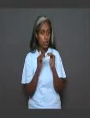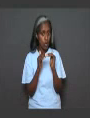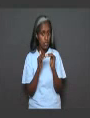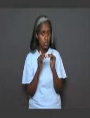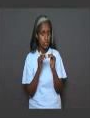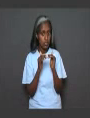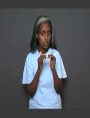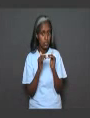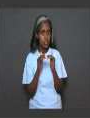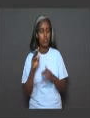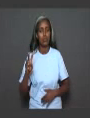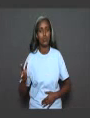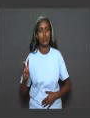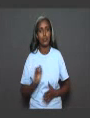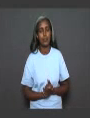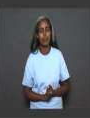equals 2.